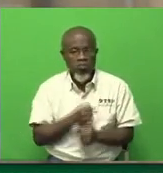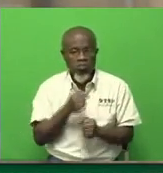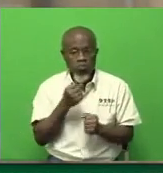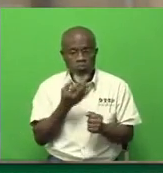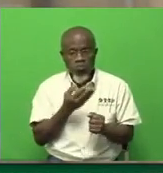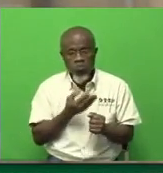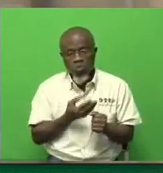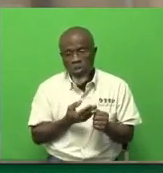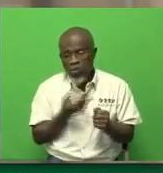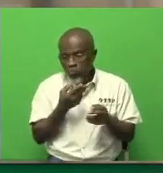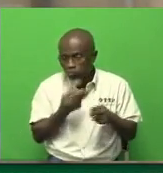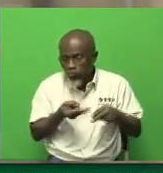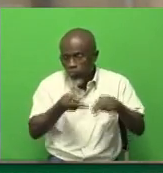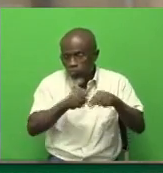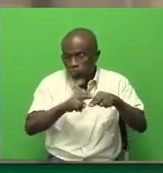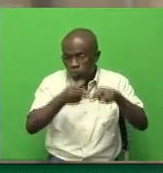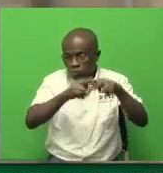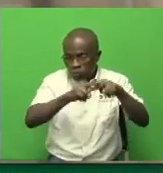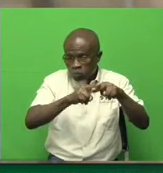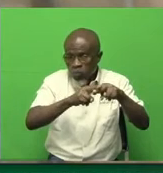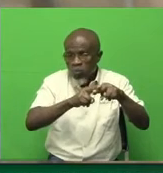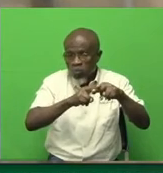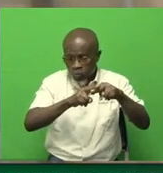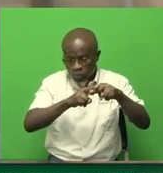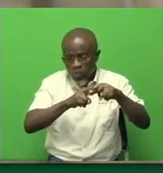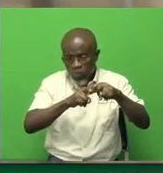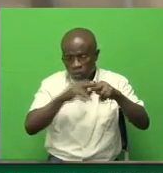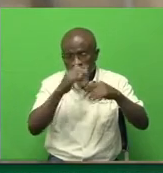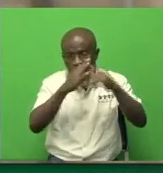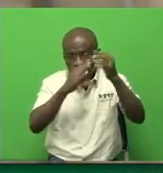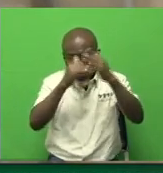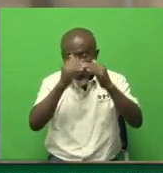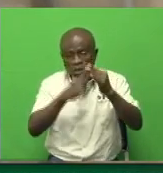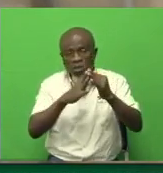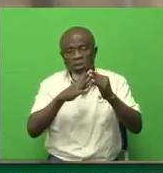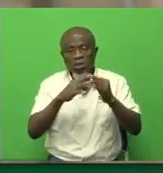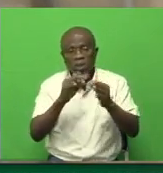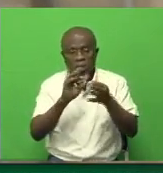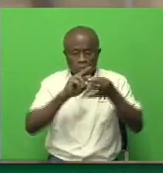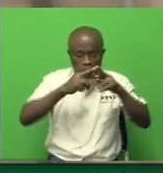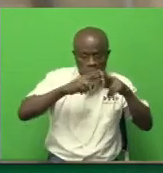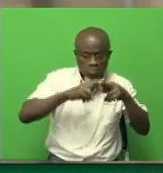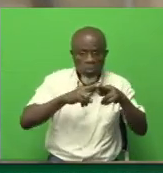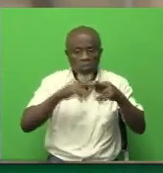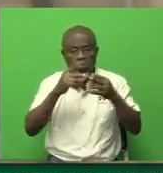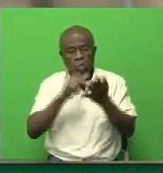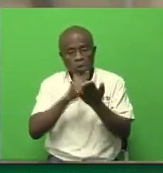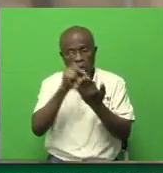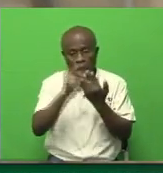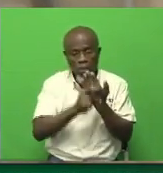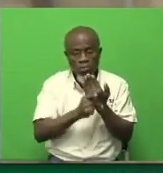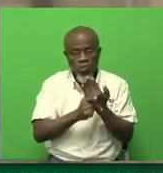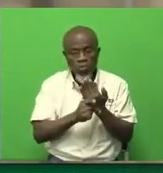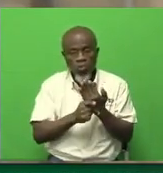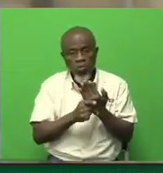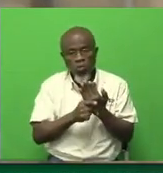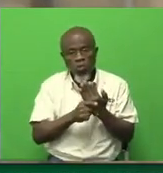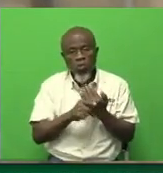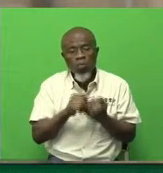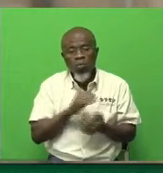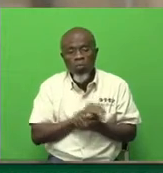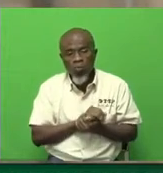Improvement program from 145 000 to 165 170